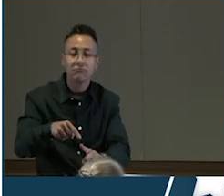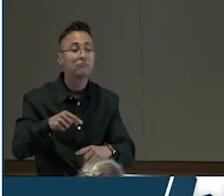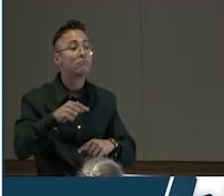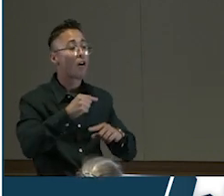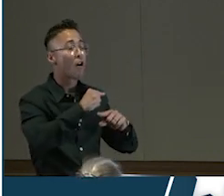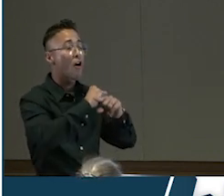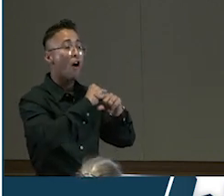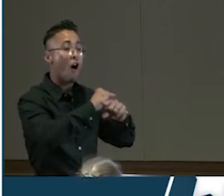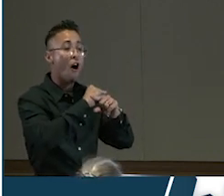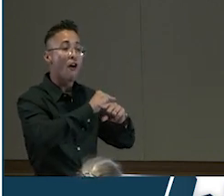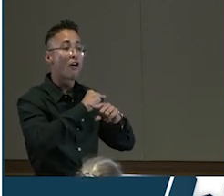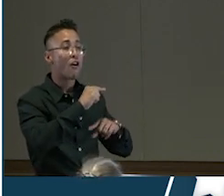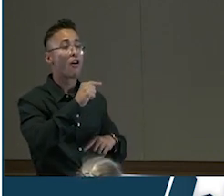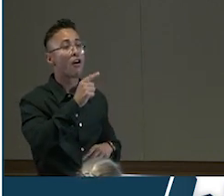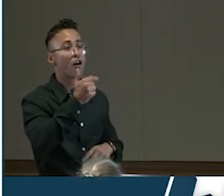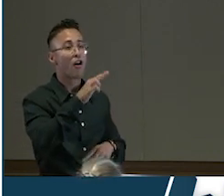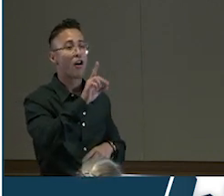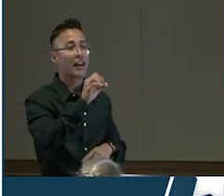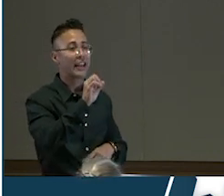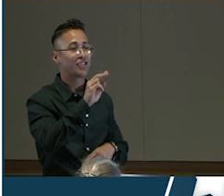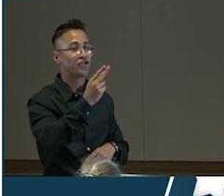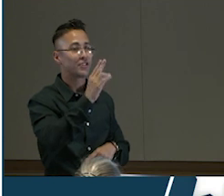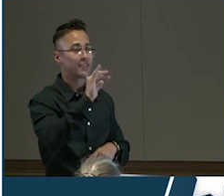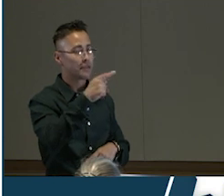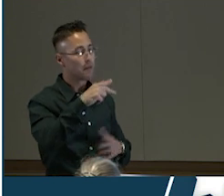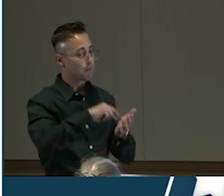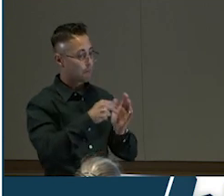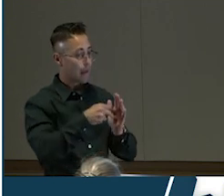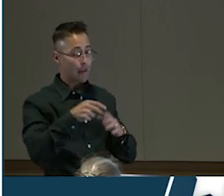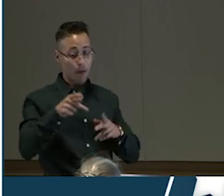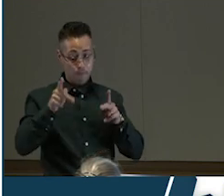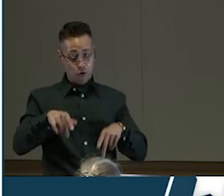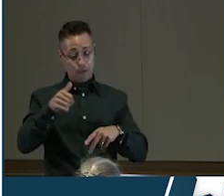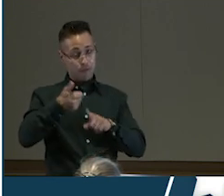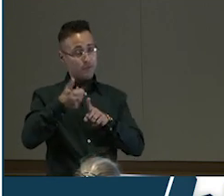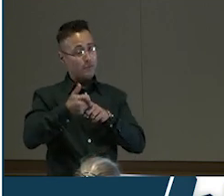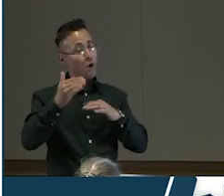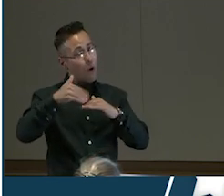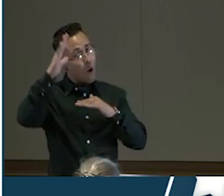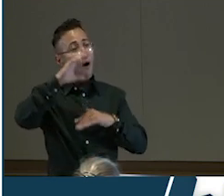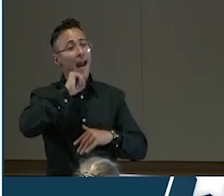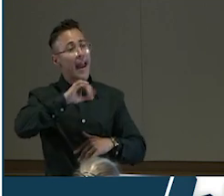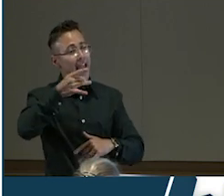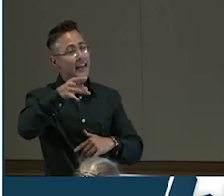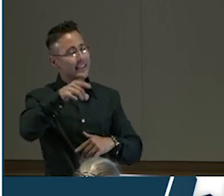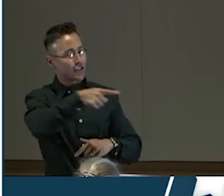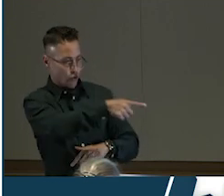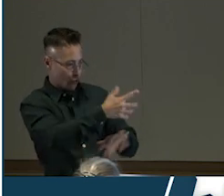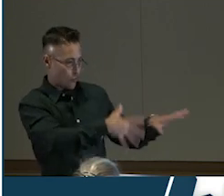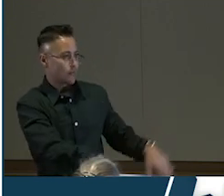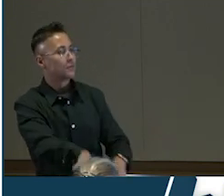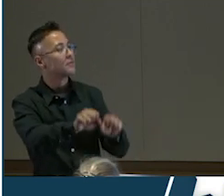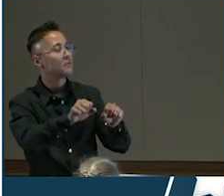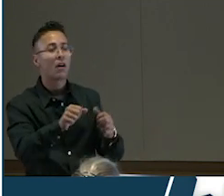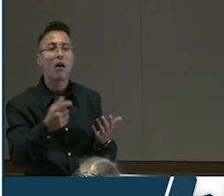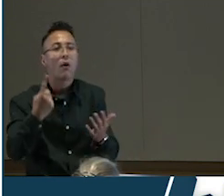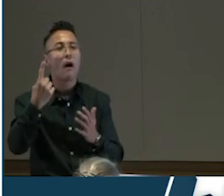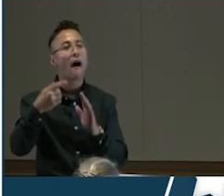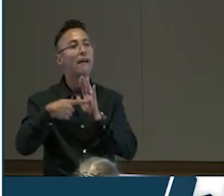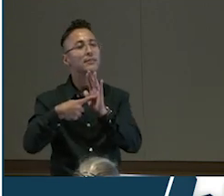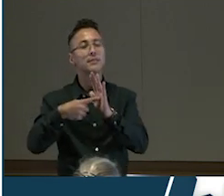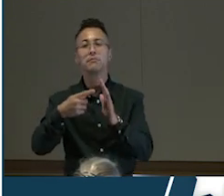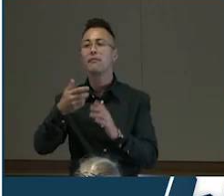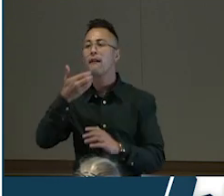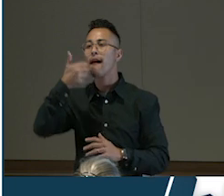is the process of taking control over someone that's over 18. So the easiest place to start is with an elderly parent that might